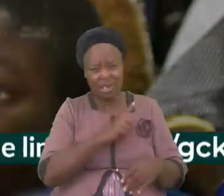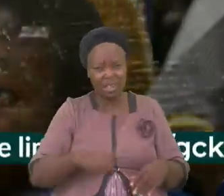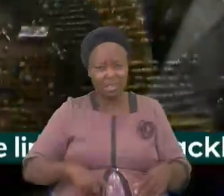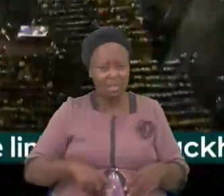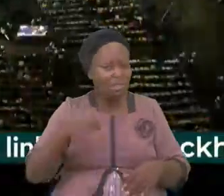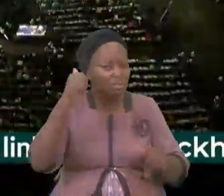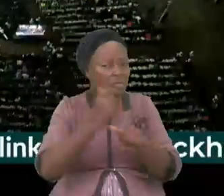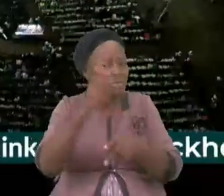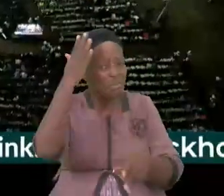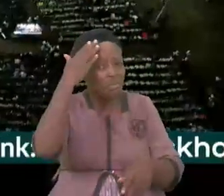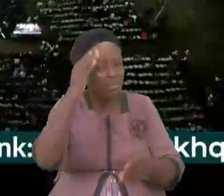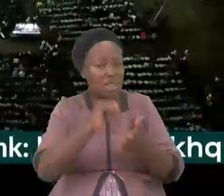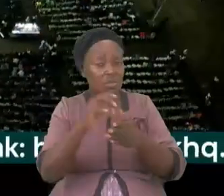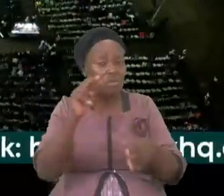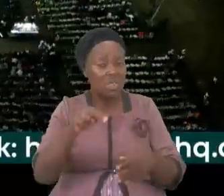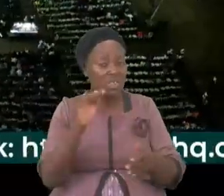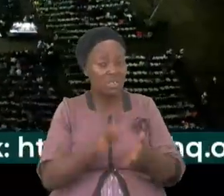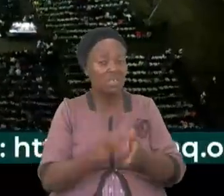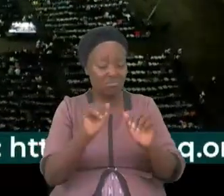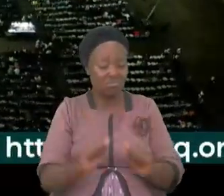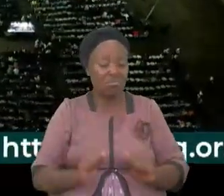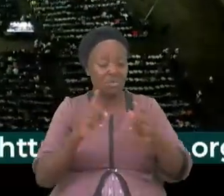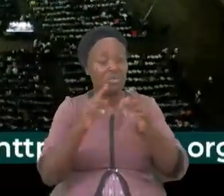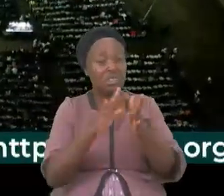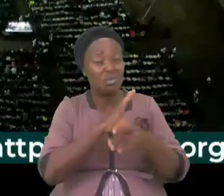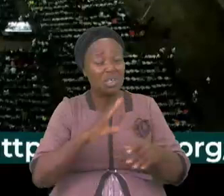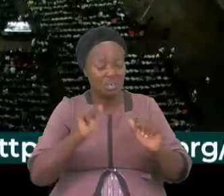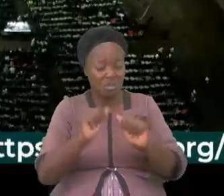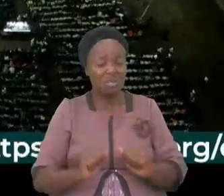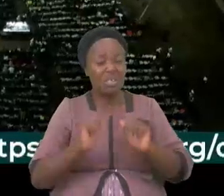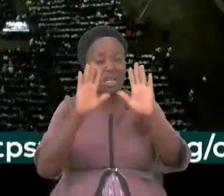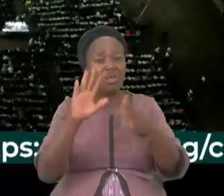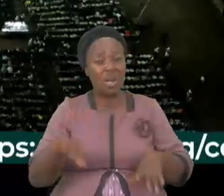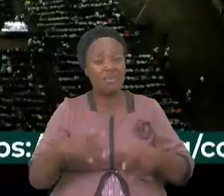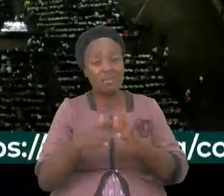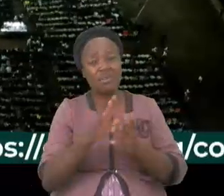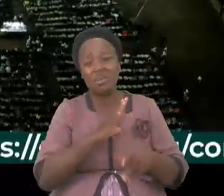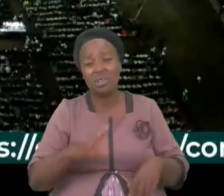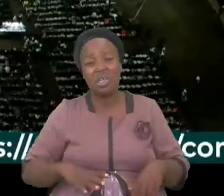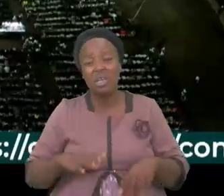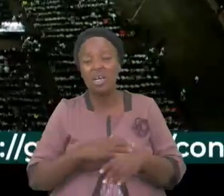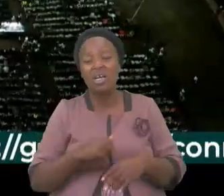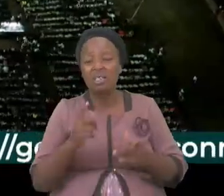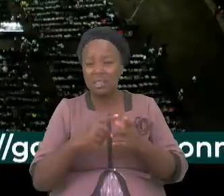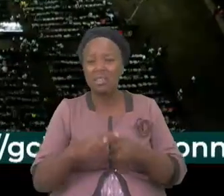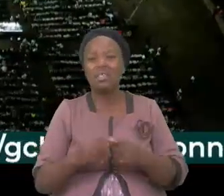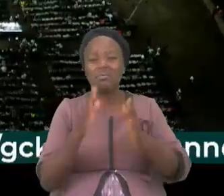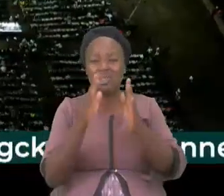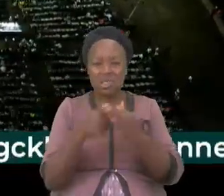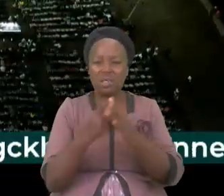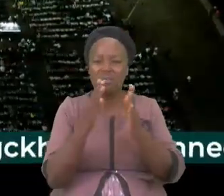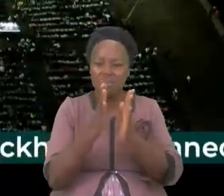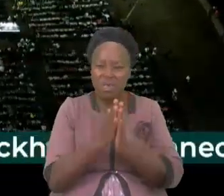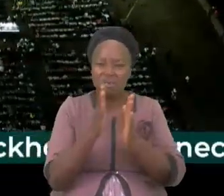So begin to pray, begin to commit yourself unto the Lord. And at your very point of need, at your very area of